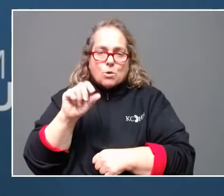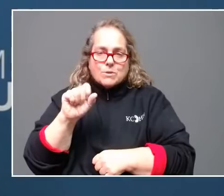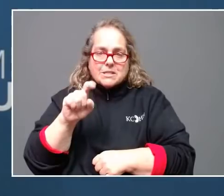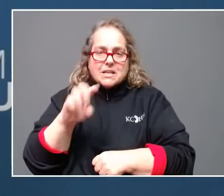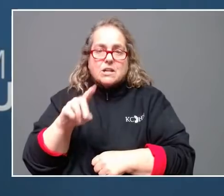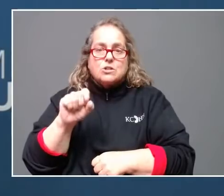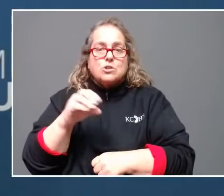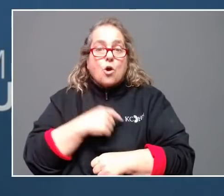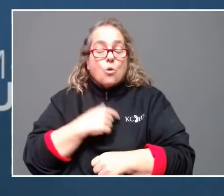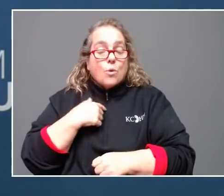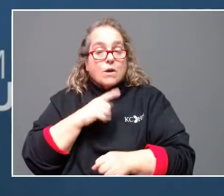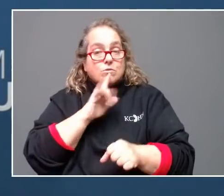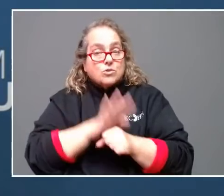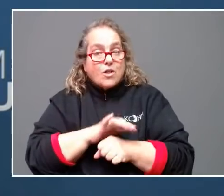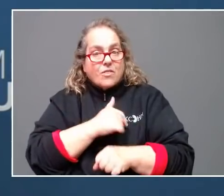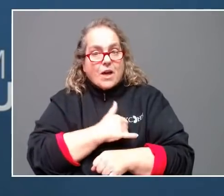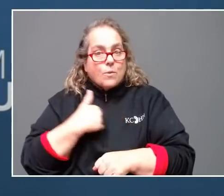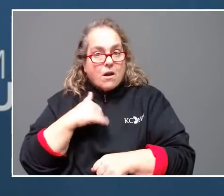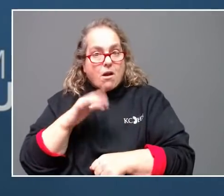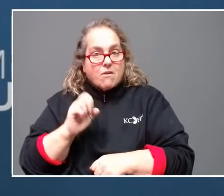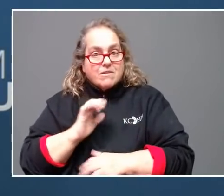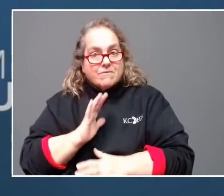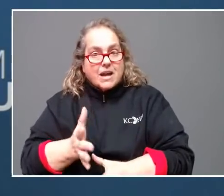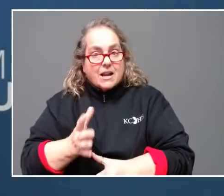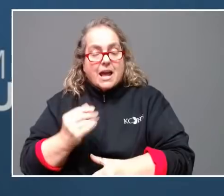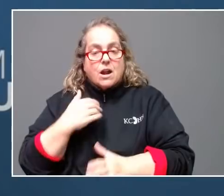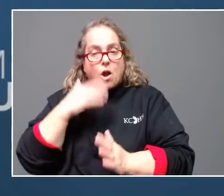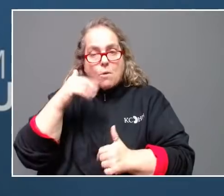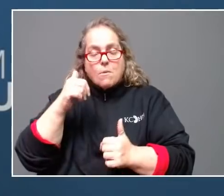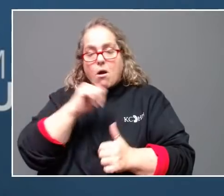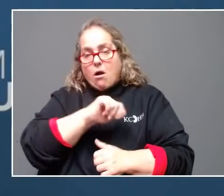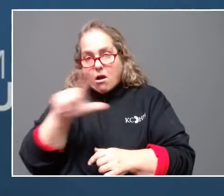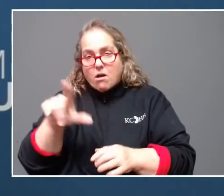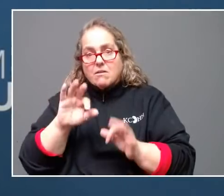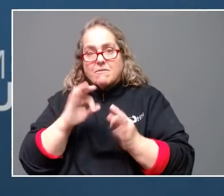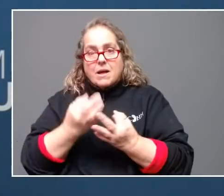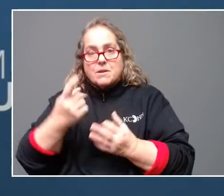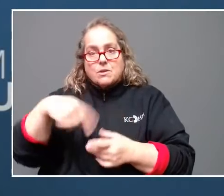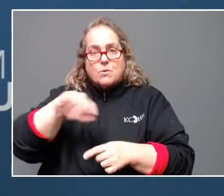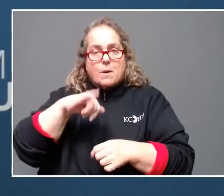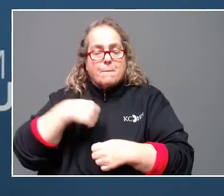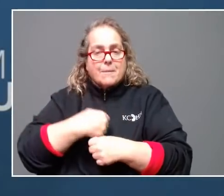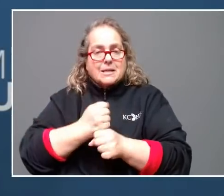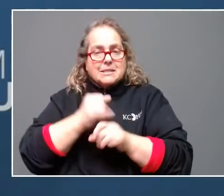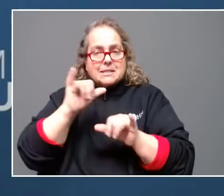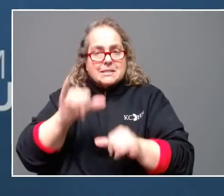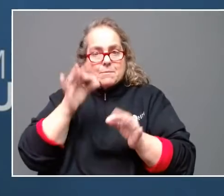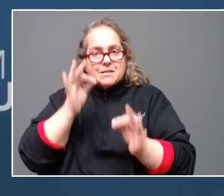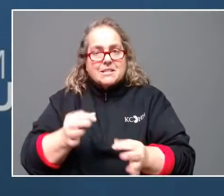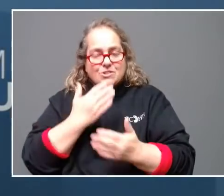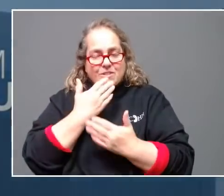sure that we were just fine. And I hope every other family will make that same decision. Thank y'all.